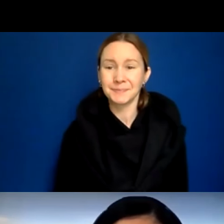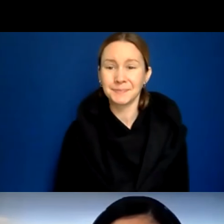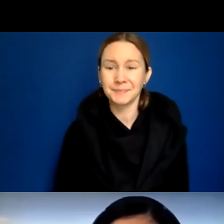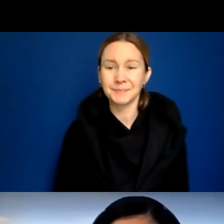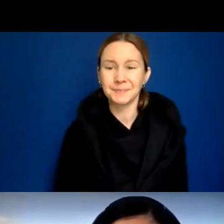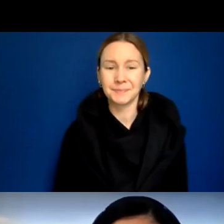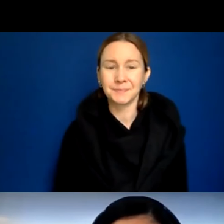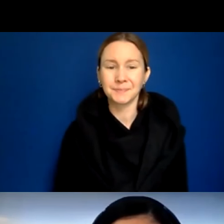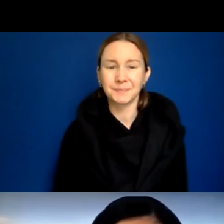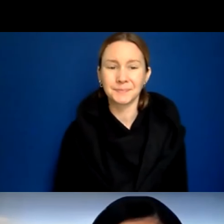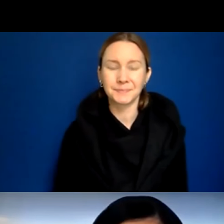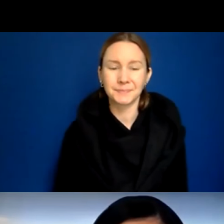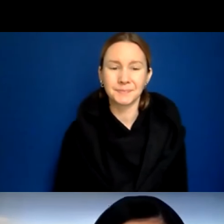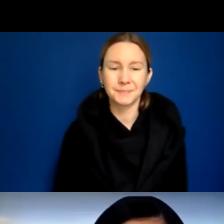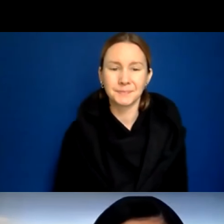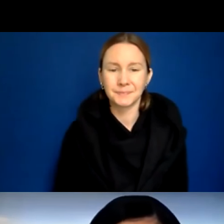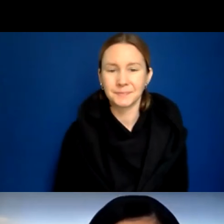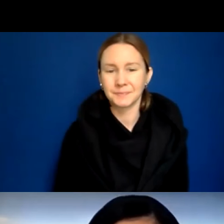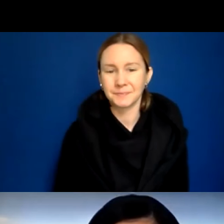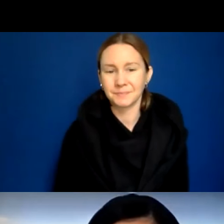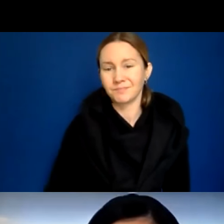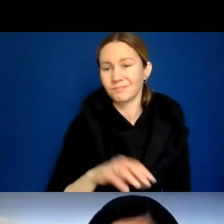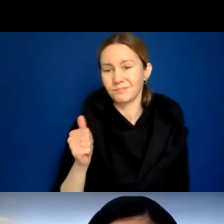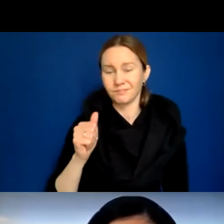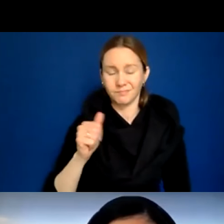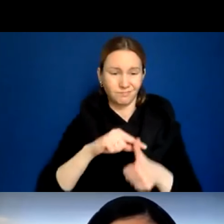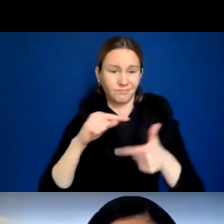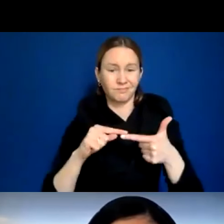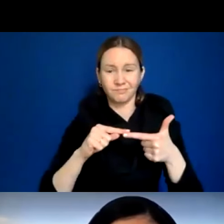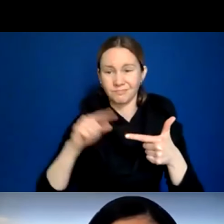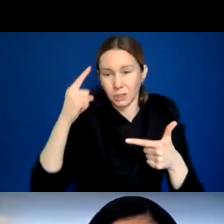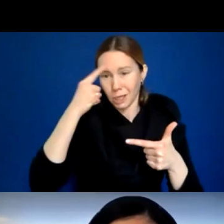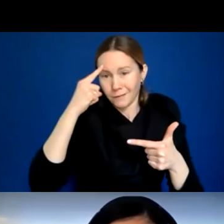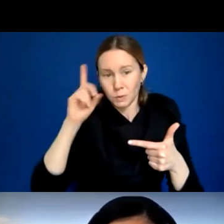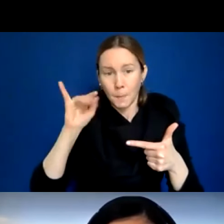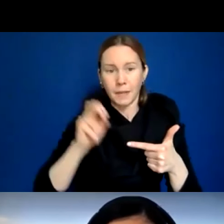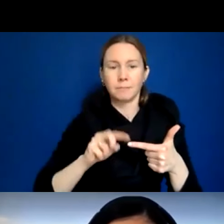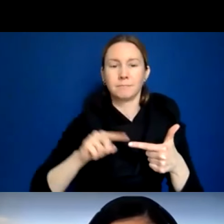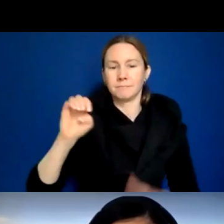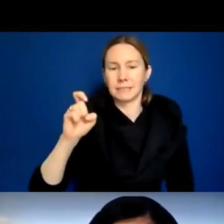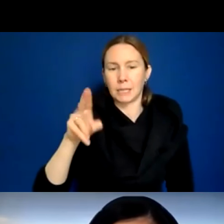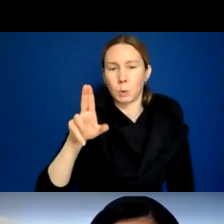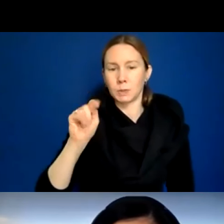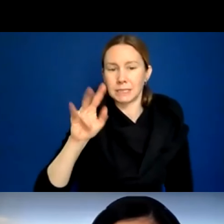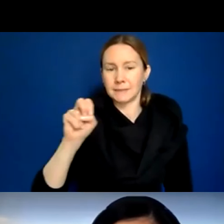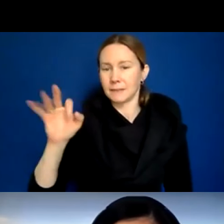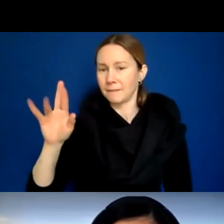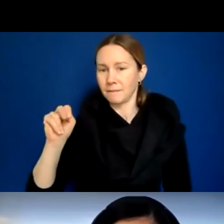And then, you know, the other cognitive domain is executive function. And this domain